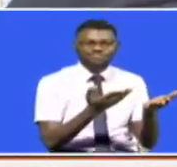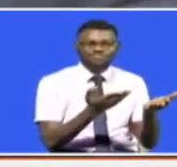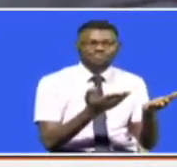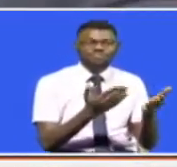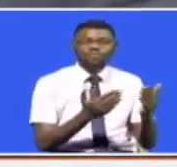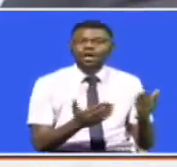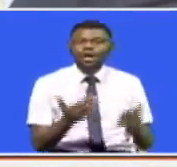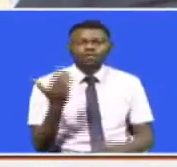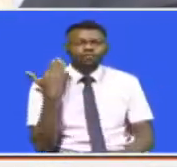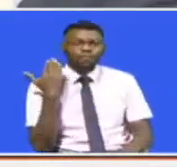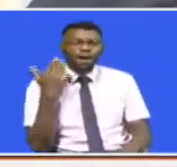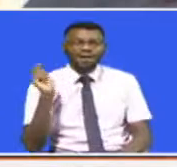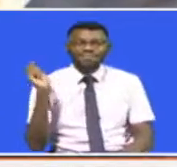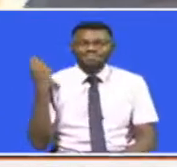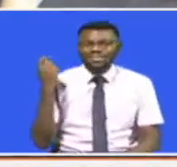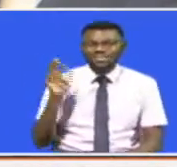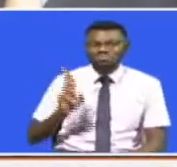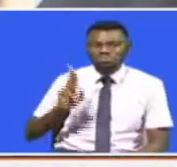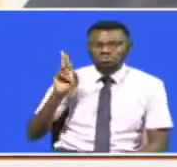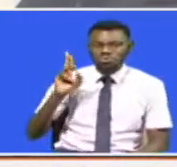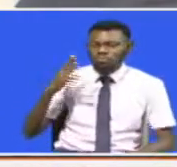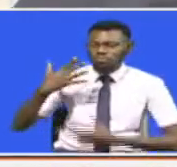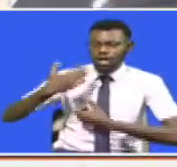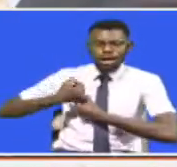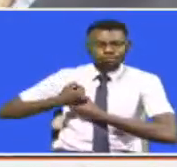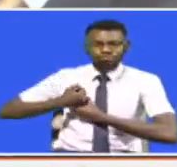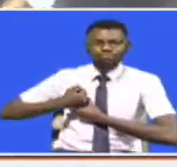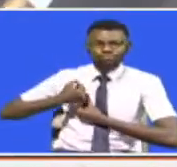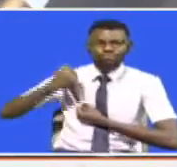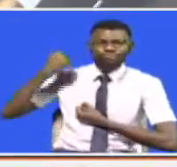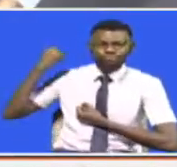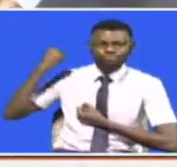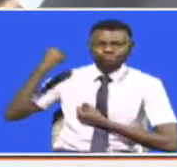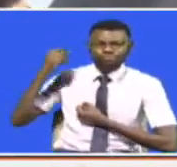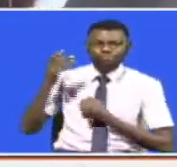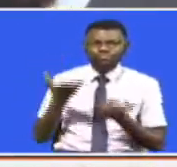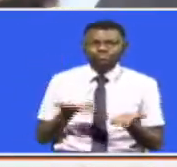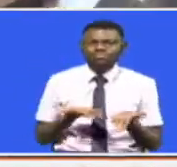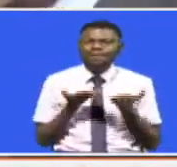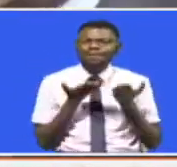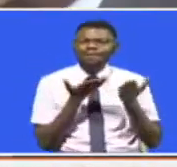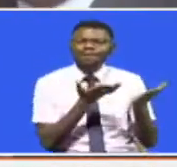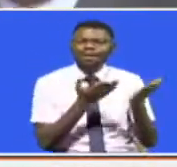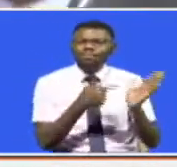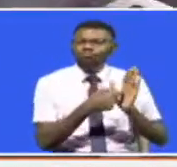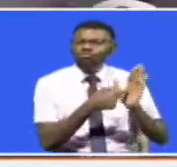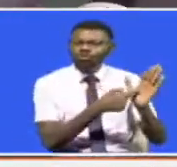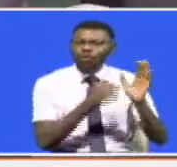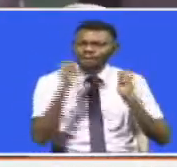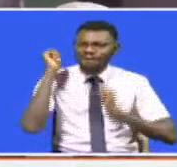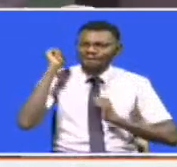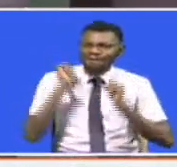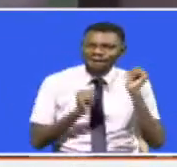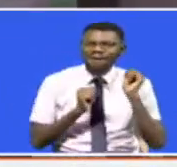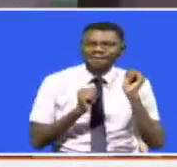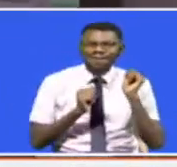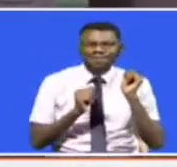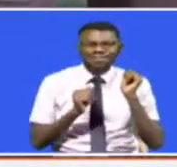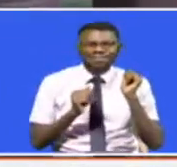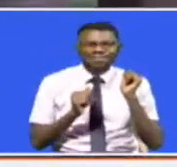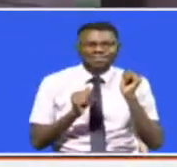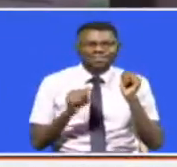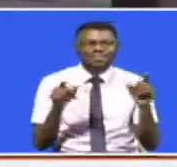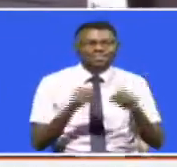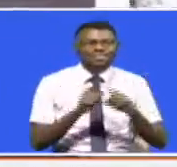Former President Kenyatta would hand over the sword of the commander-in-chief, indicating that power had changed, and immediately